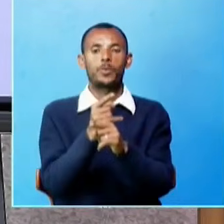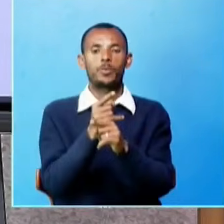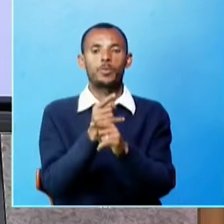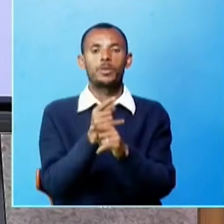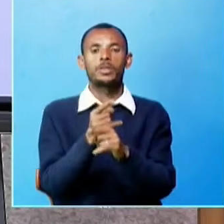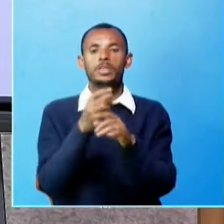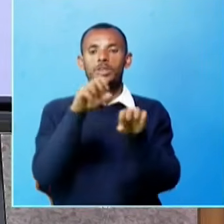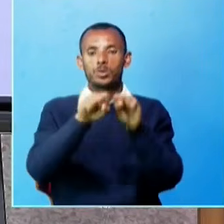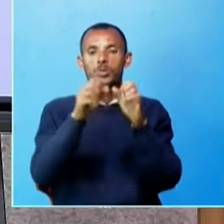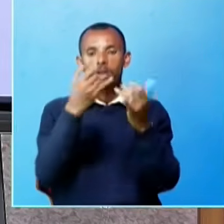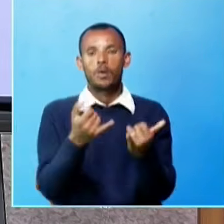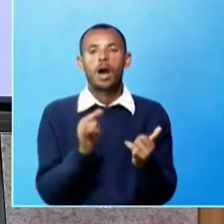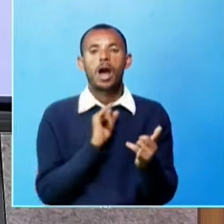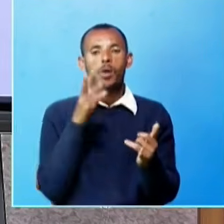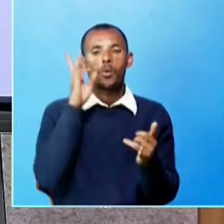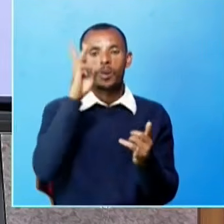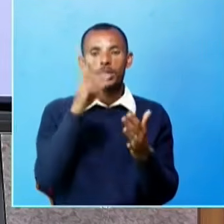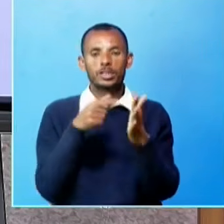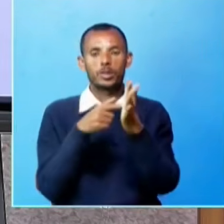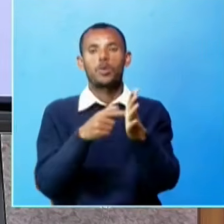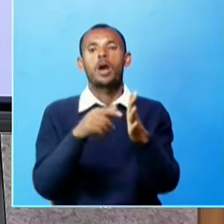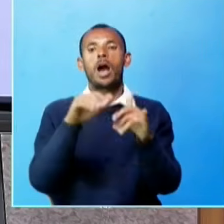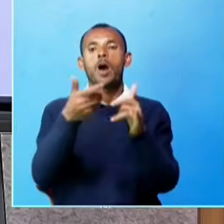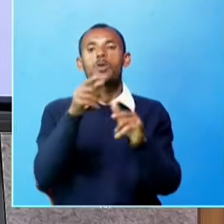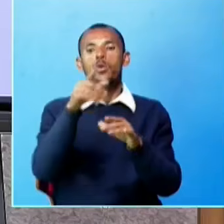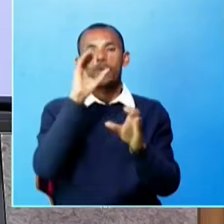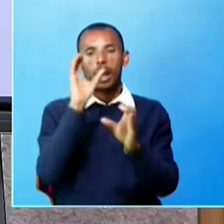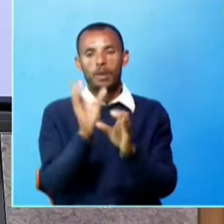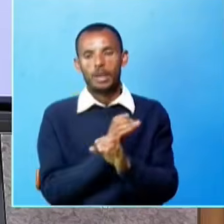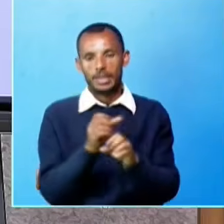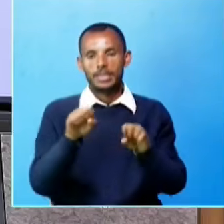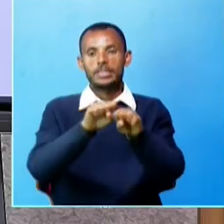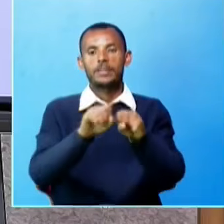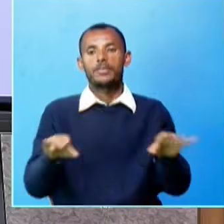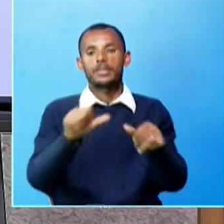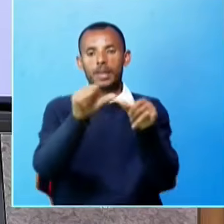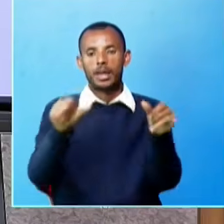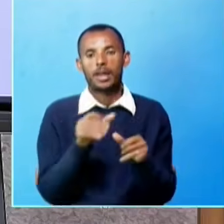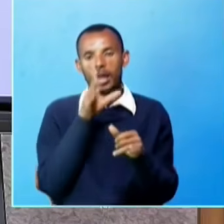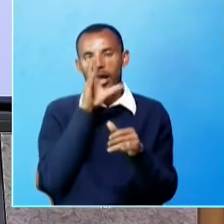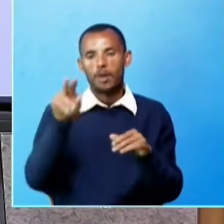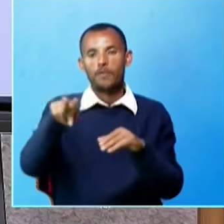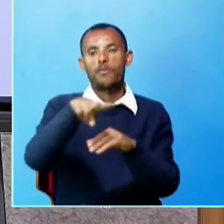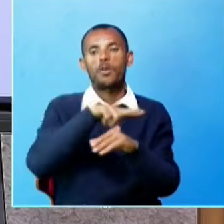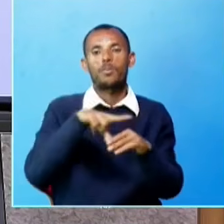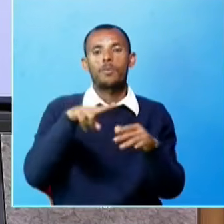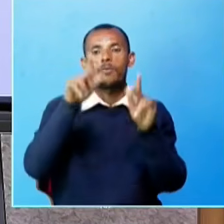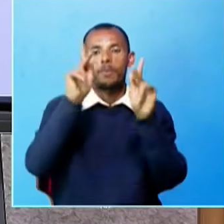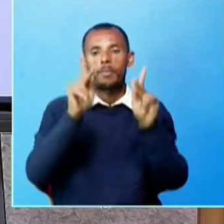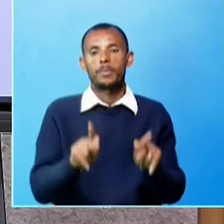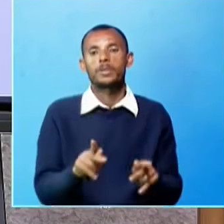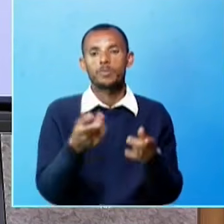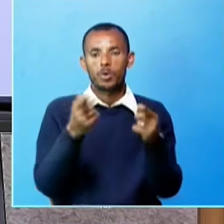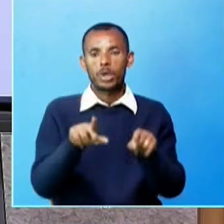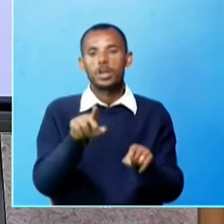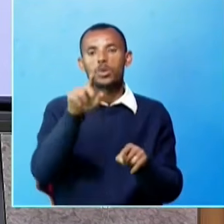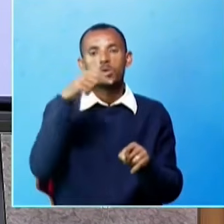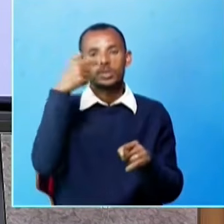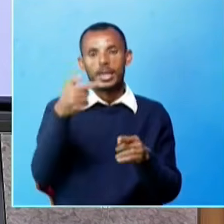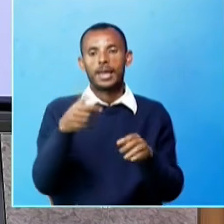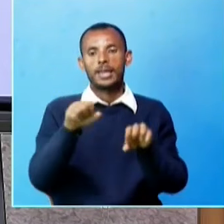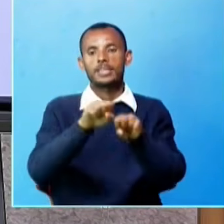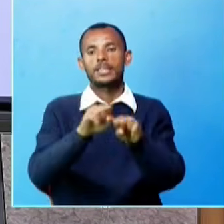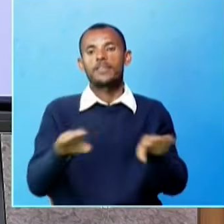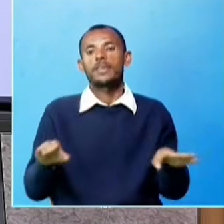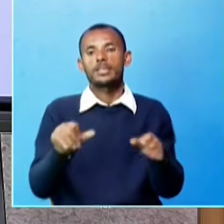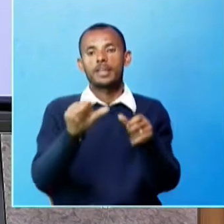So now I will show you how you can calculate the surface area and the volume of a prism. Okay, whenever we say a surface